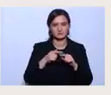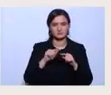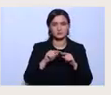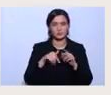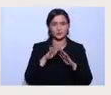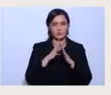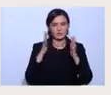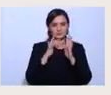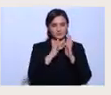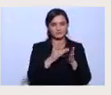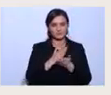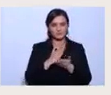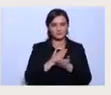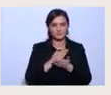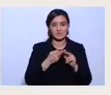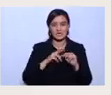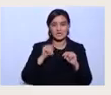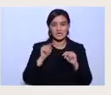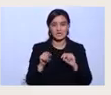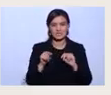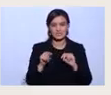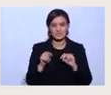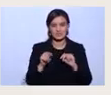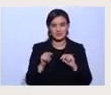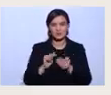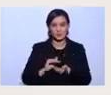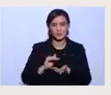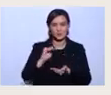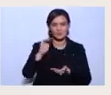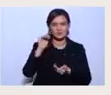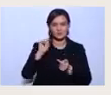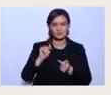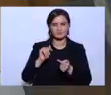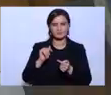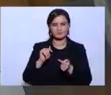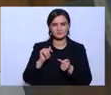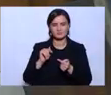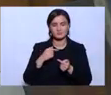hasn't really grown up. And so, from my perspective, I would say that